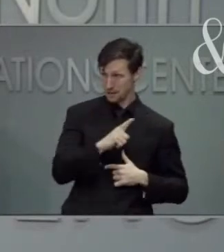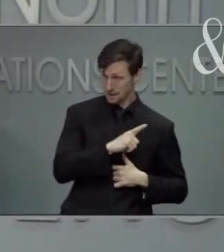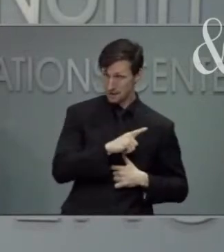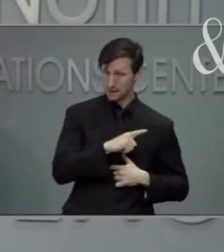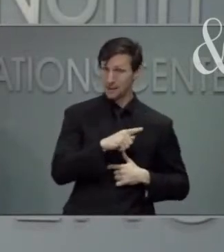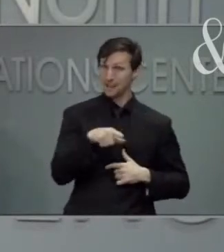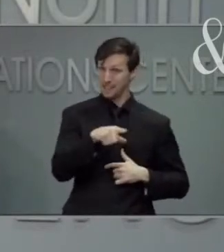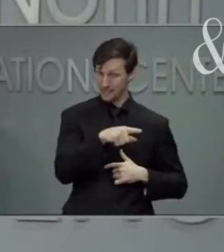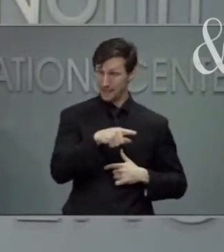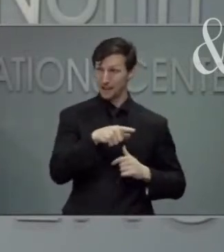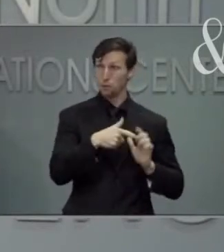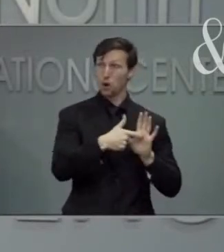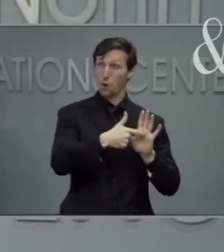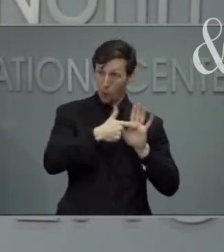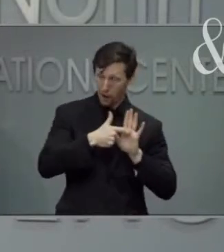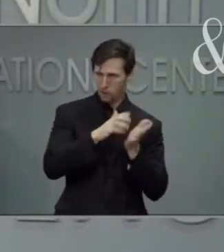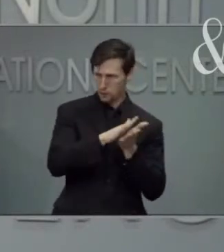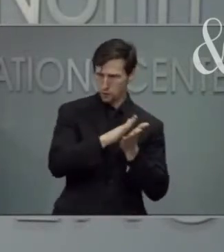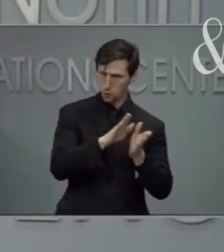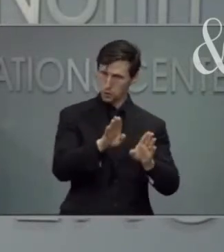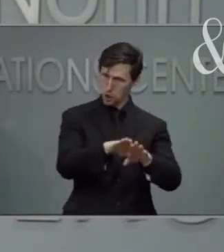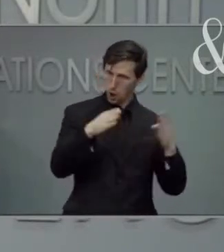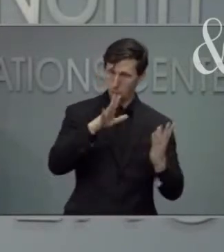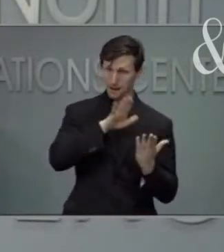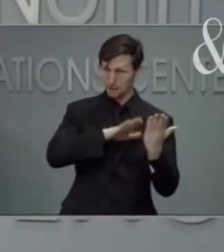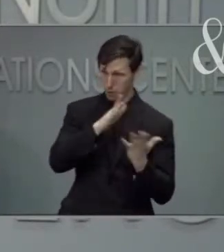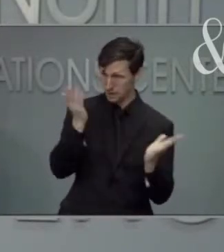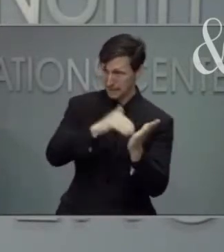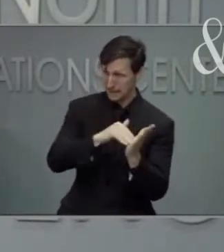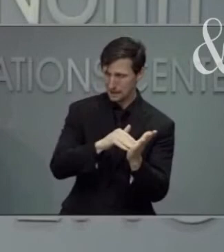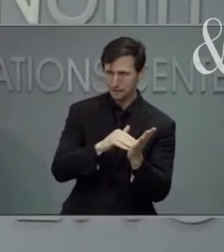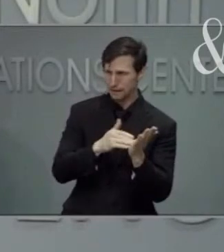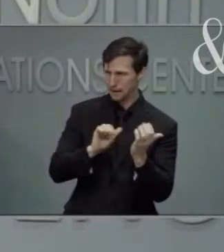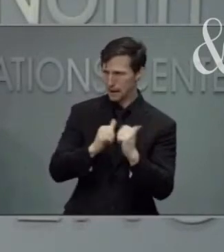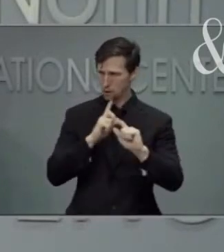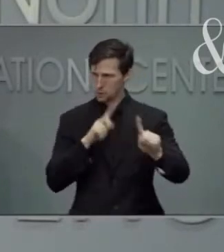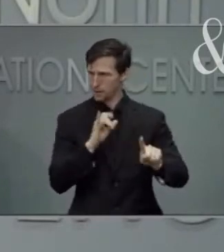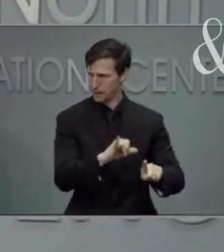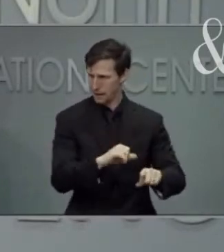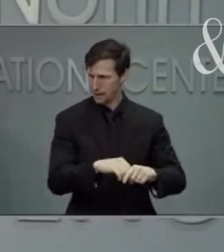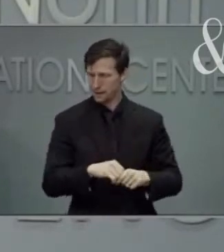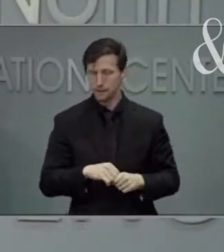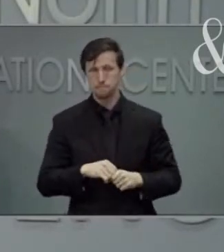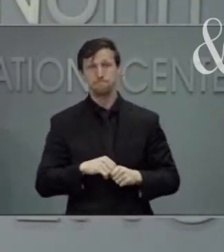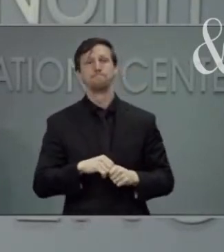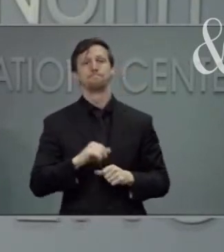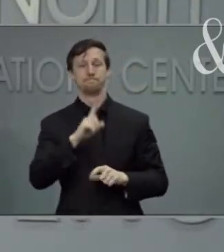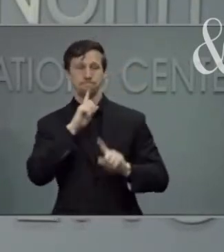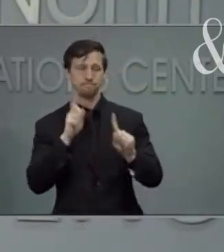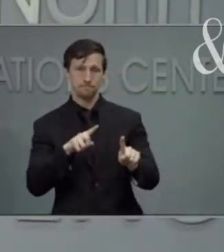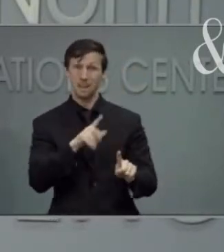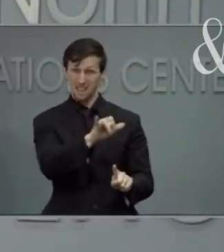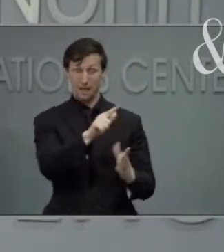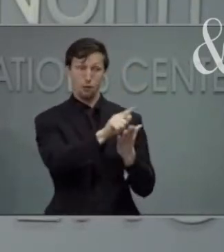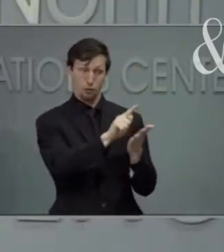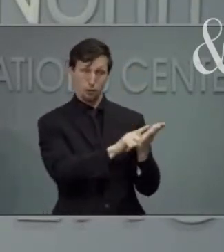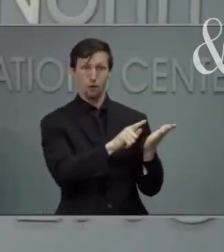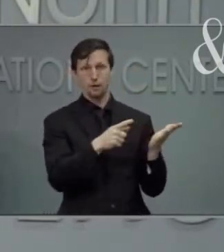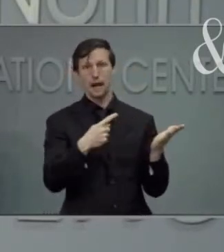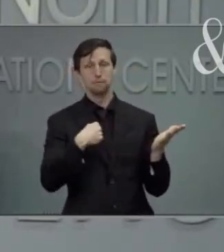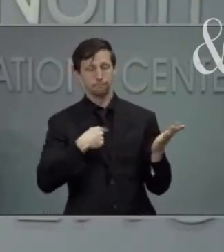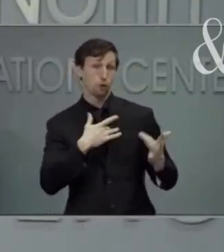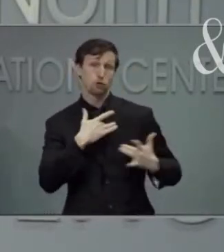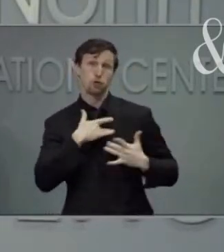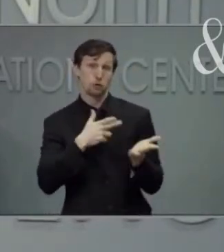requiring schools to reopen? Thank you. I have concerns about that legislation because, just as you mentioned earlier about